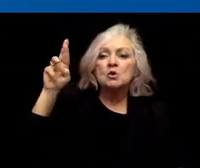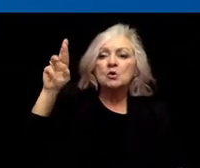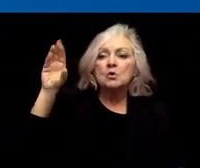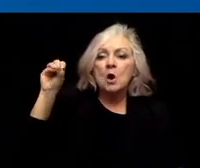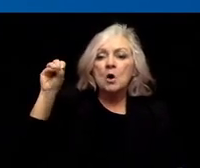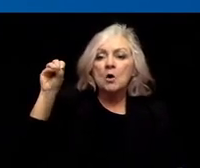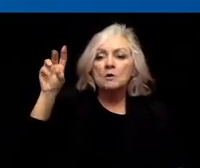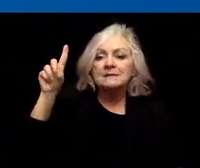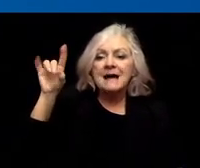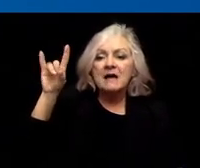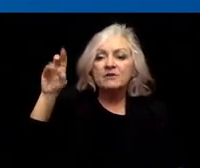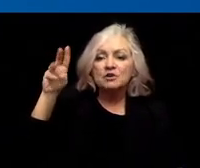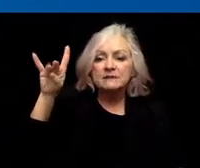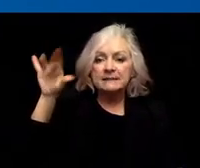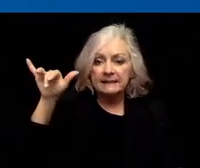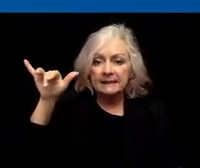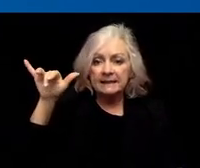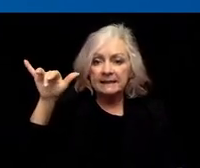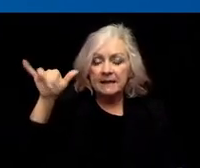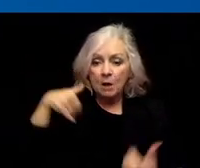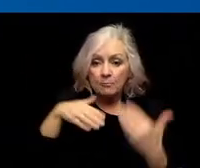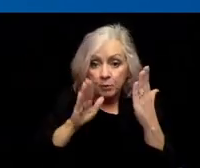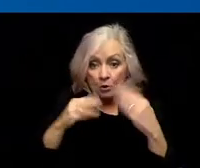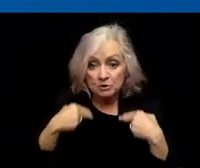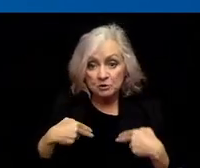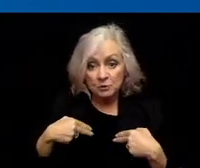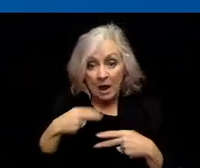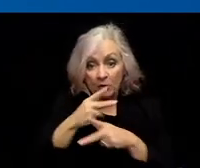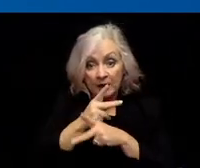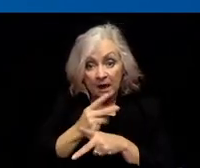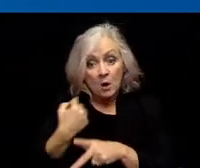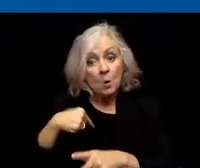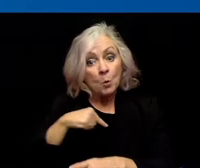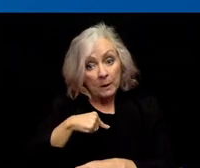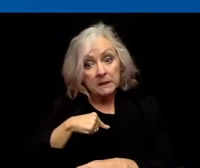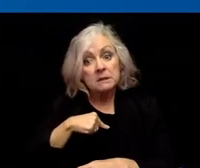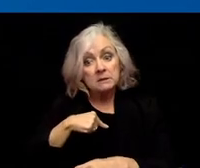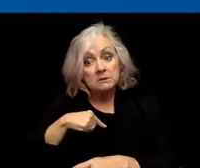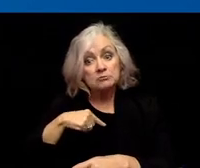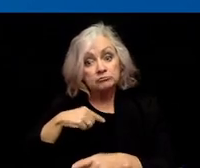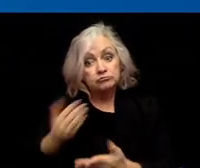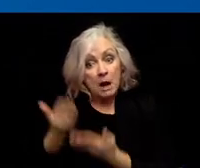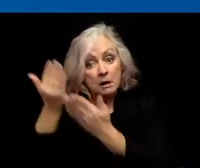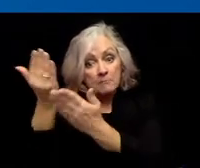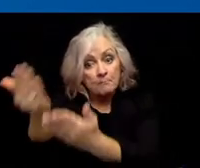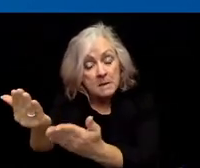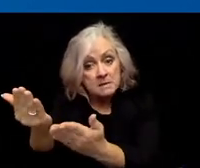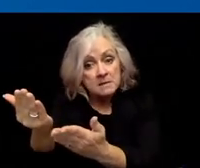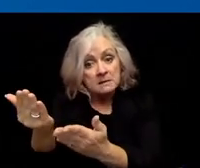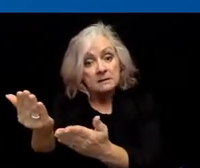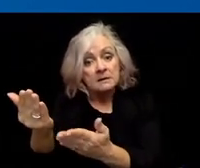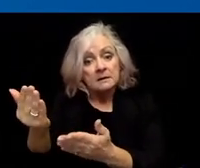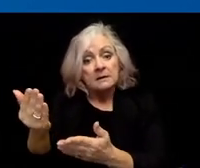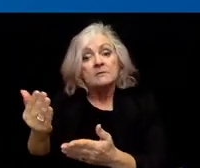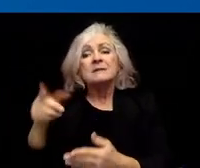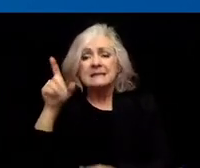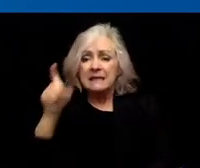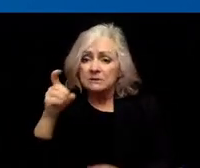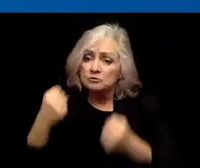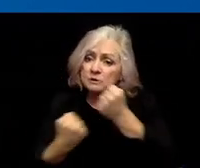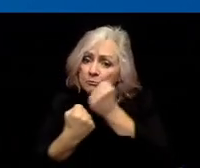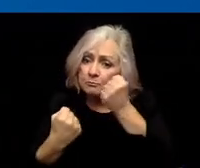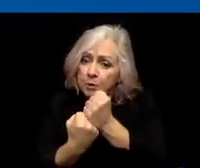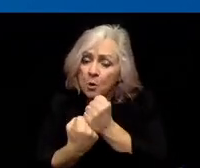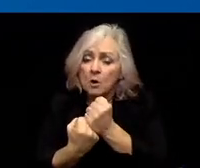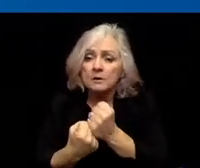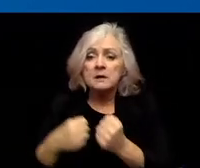So we really argue that healthcare institutions need to promote a culture of neurodiversity. So that's